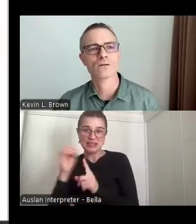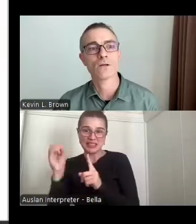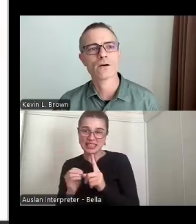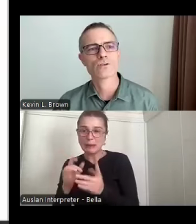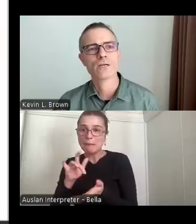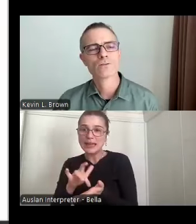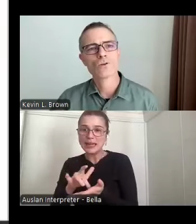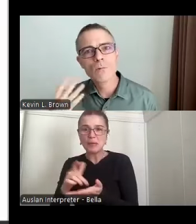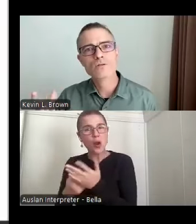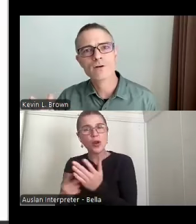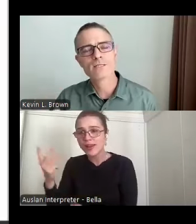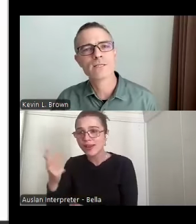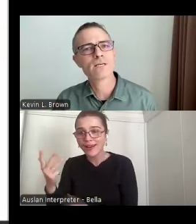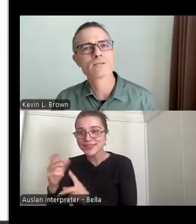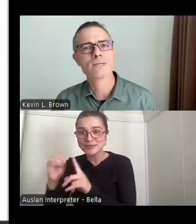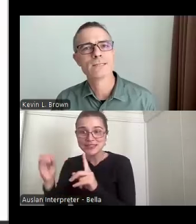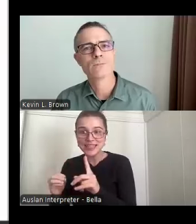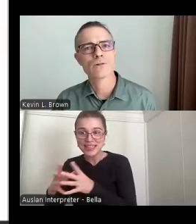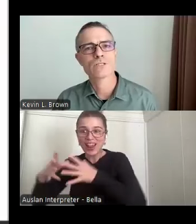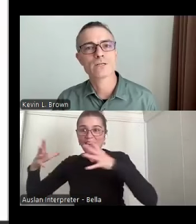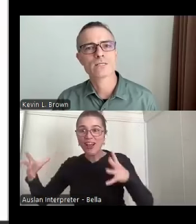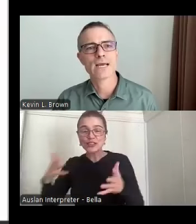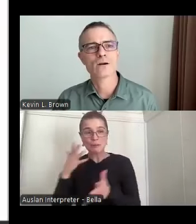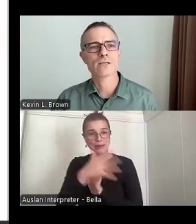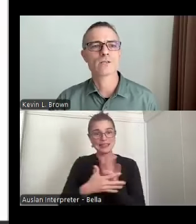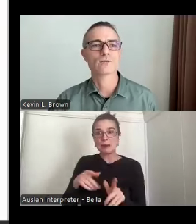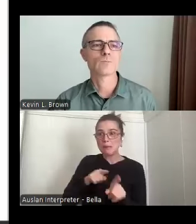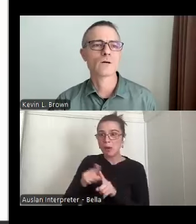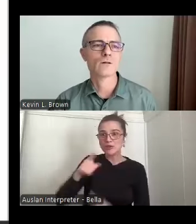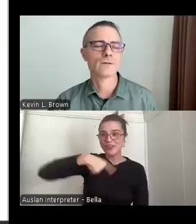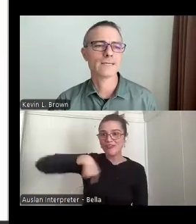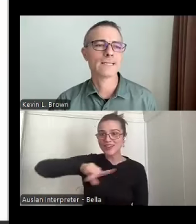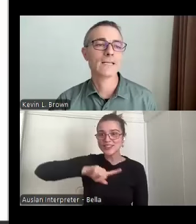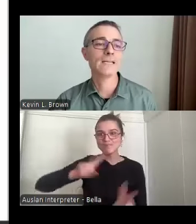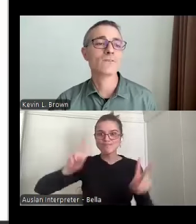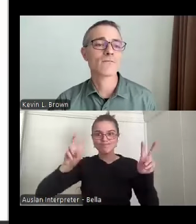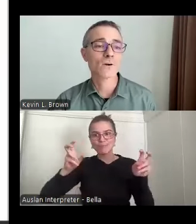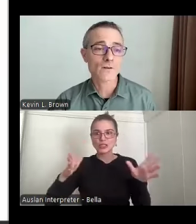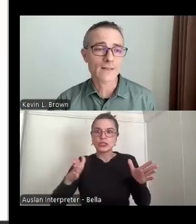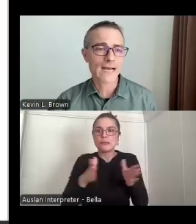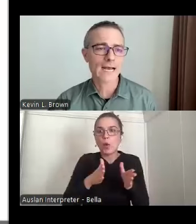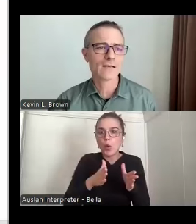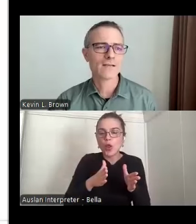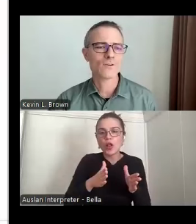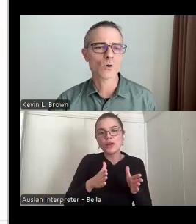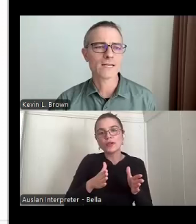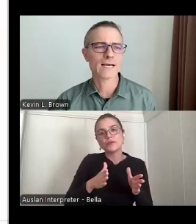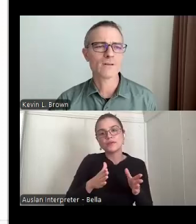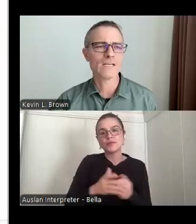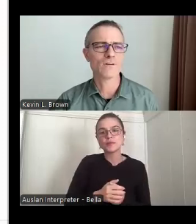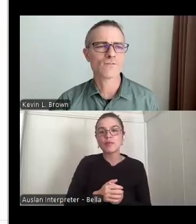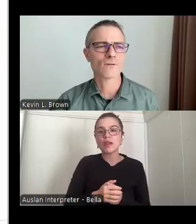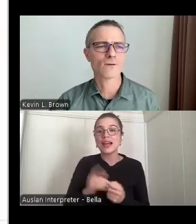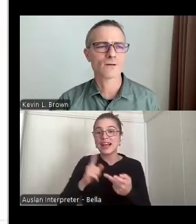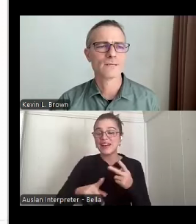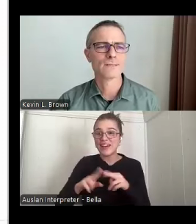are large. So most of us in this knowledge series today are considered small. And then even further than that, if you break it down